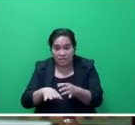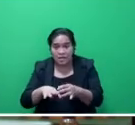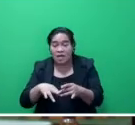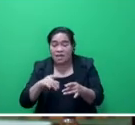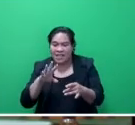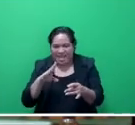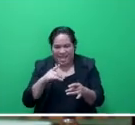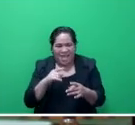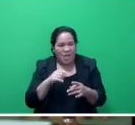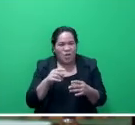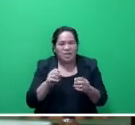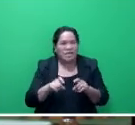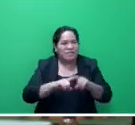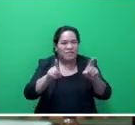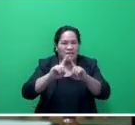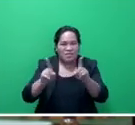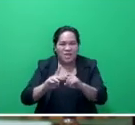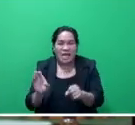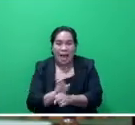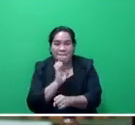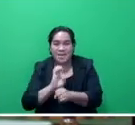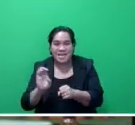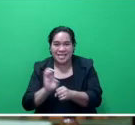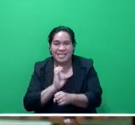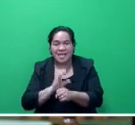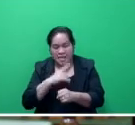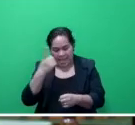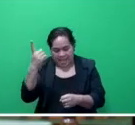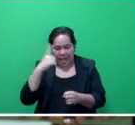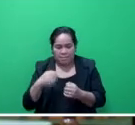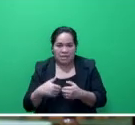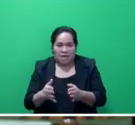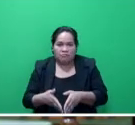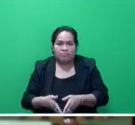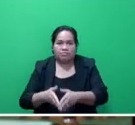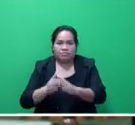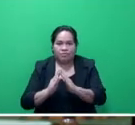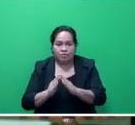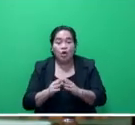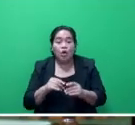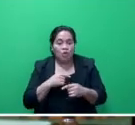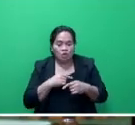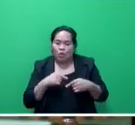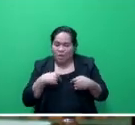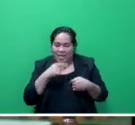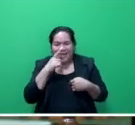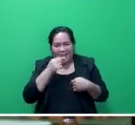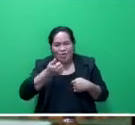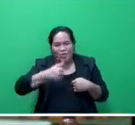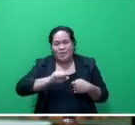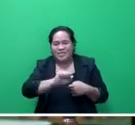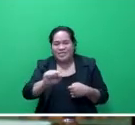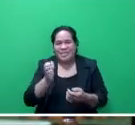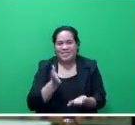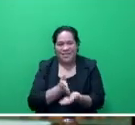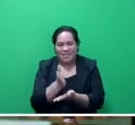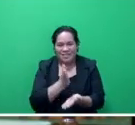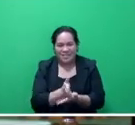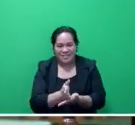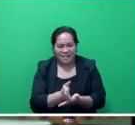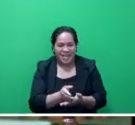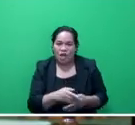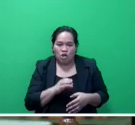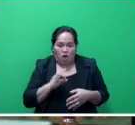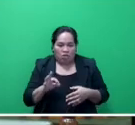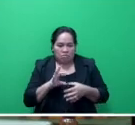and many companies are interested in that. So we will be able to use those services 24/7. Mr. Speaker, sir, the